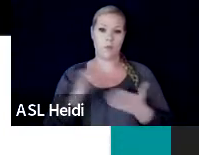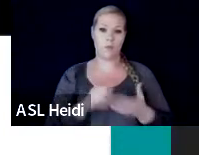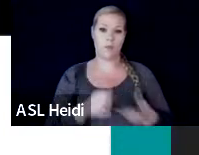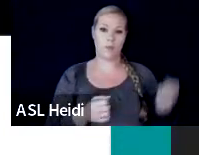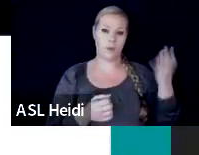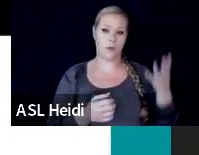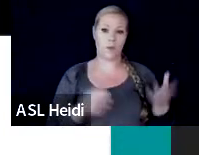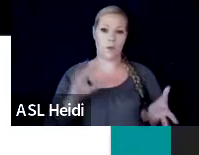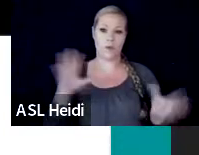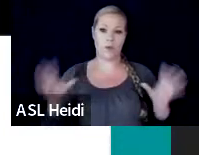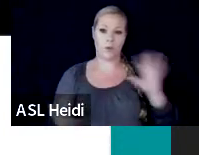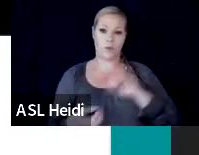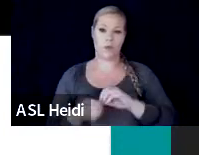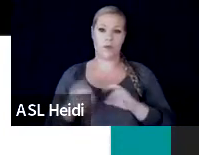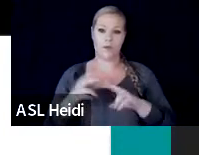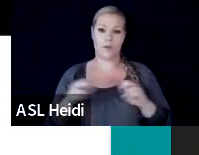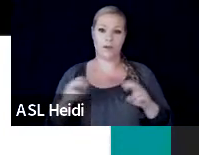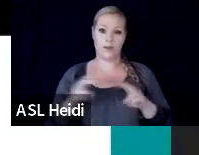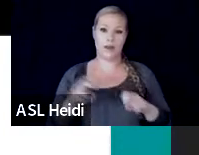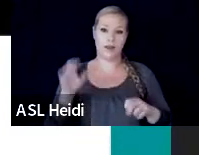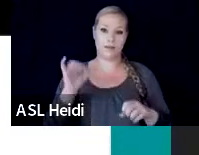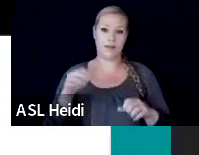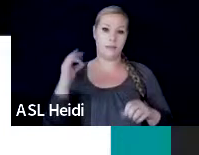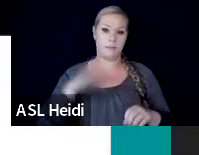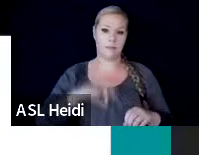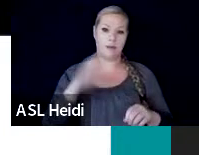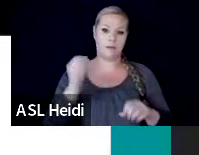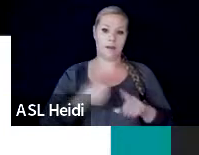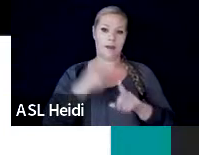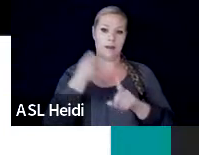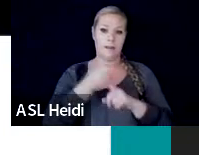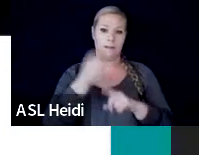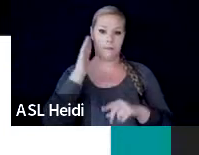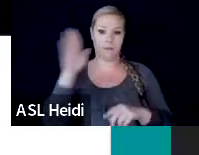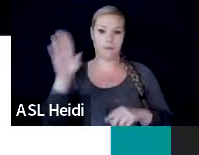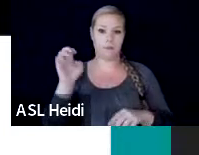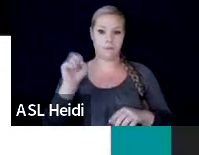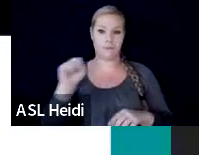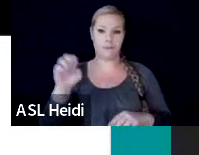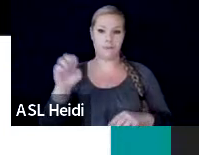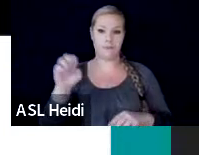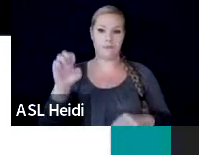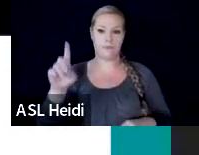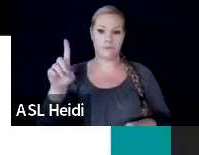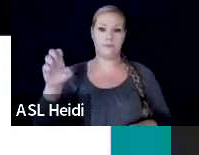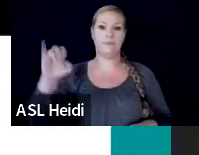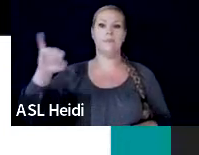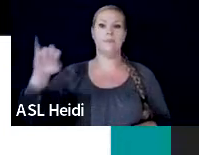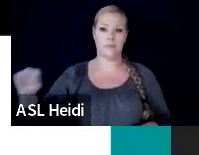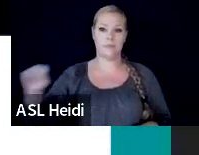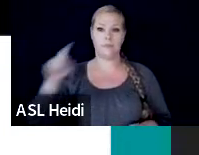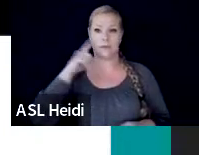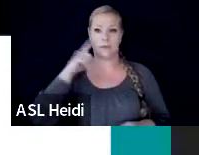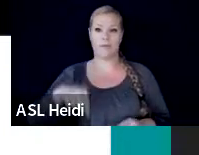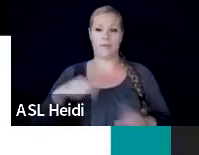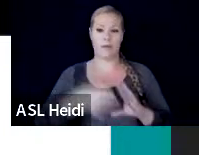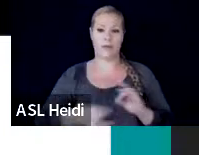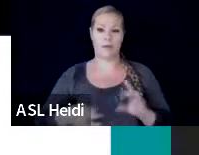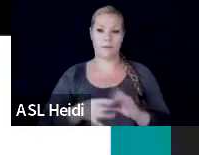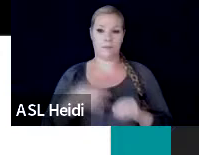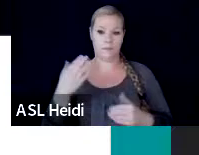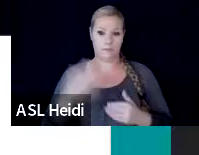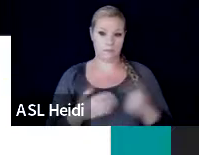qualitative analysis of the benefits and impacts will be, and publish that in the SDEIS for then comments. And next slide,